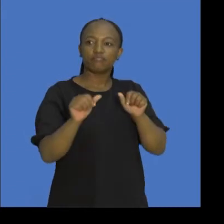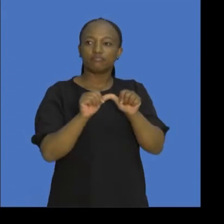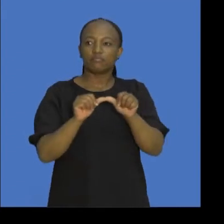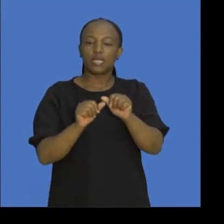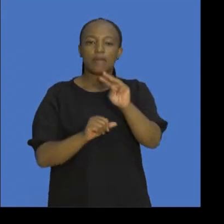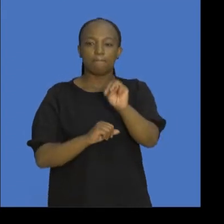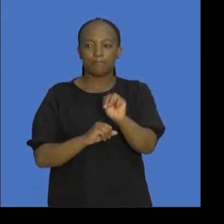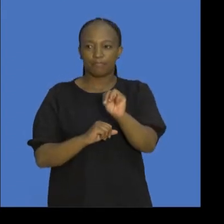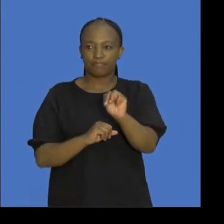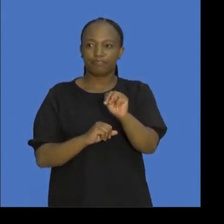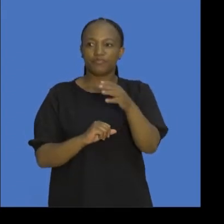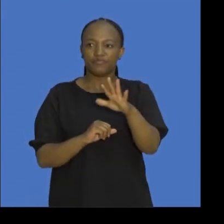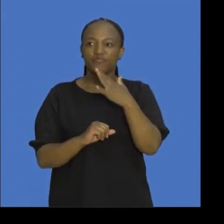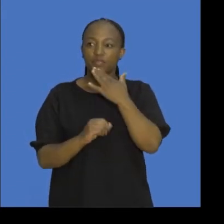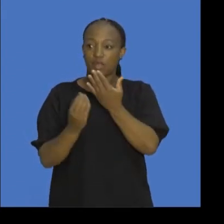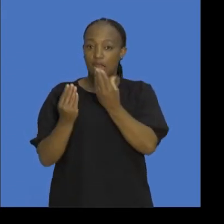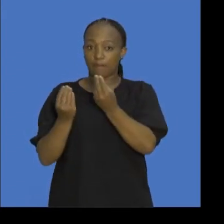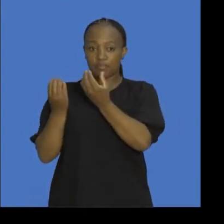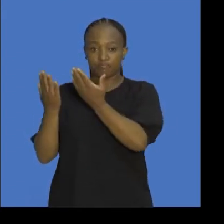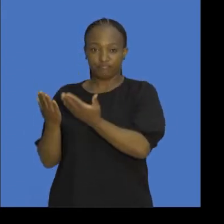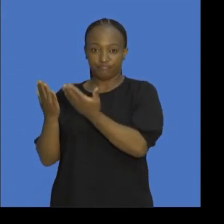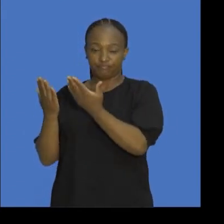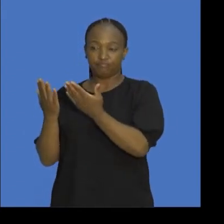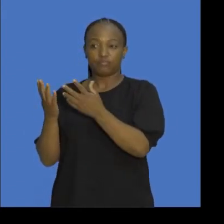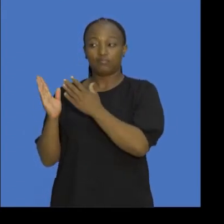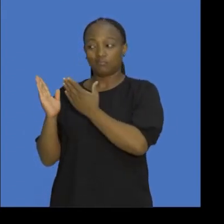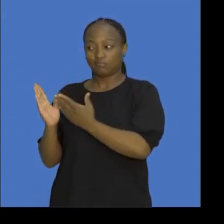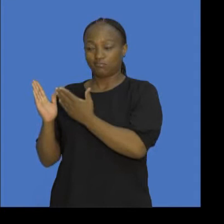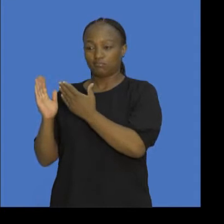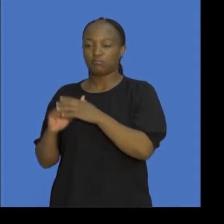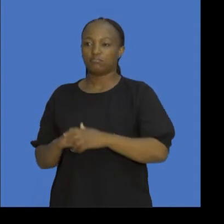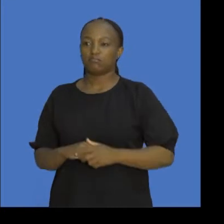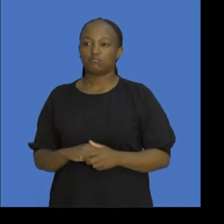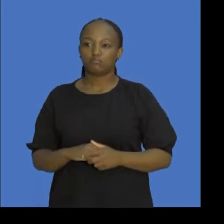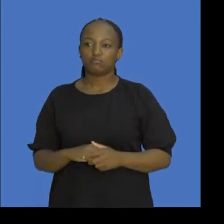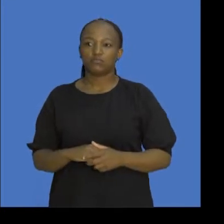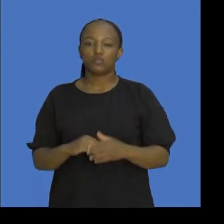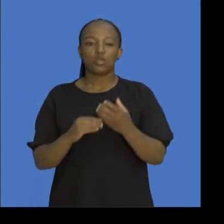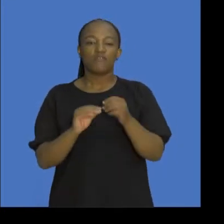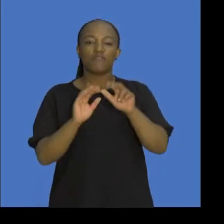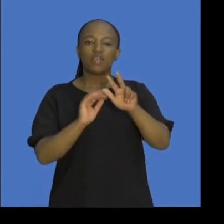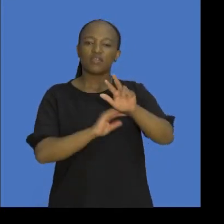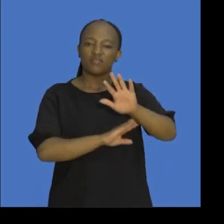meters are given below. So those are the distance. I mean, 85,